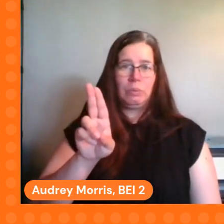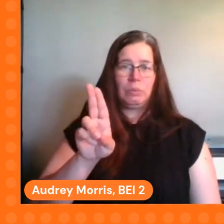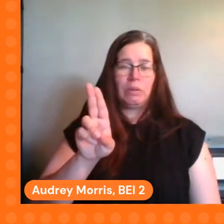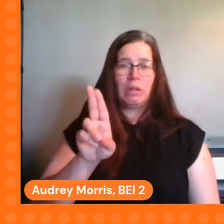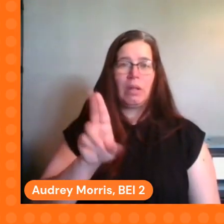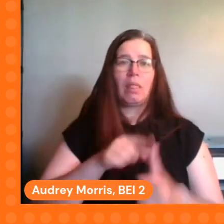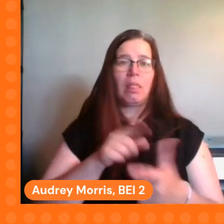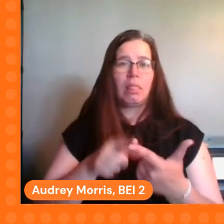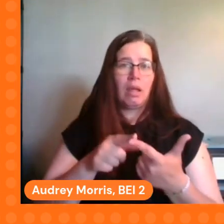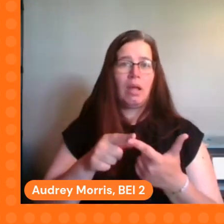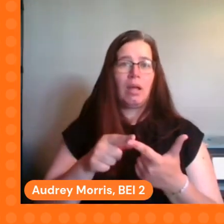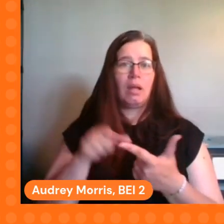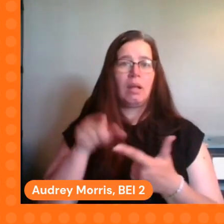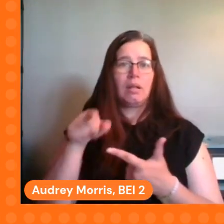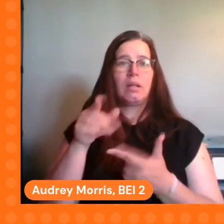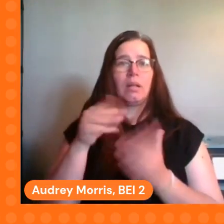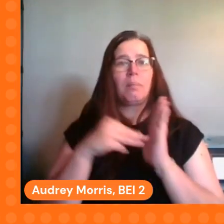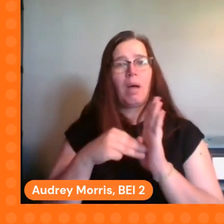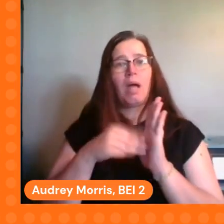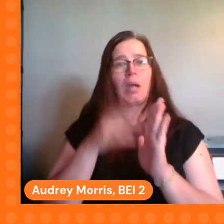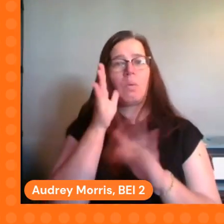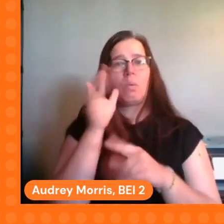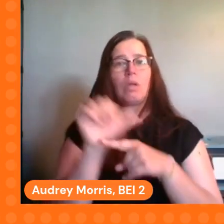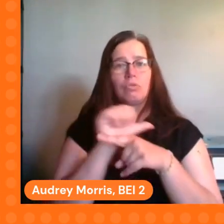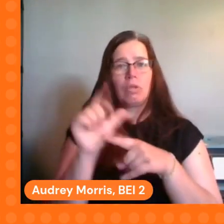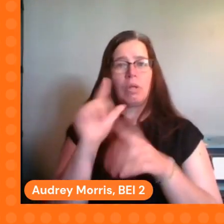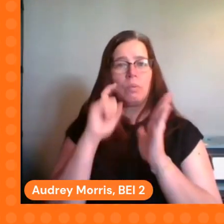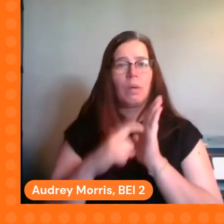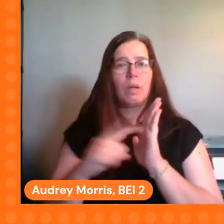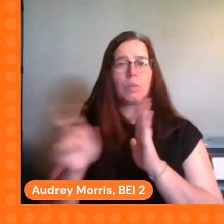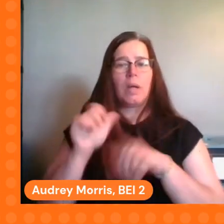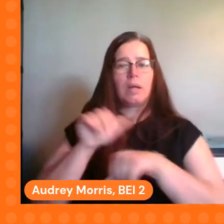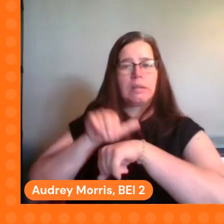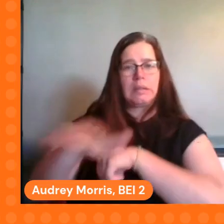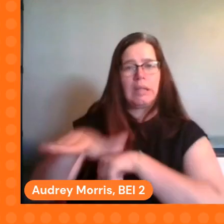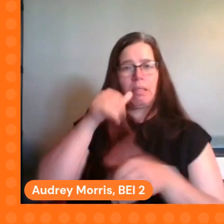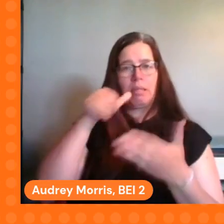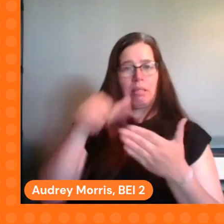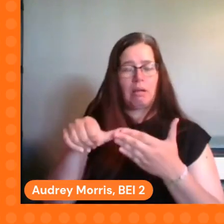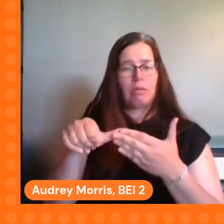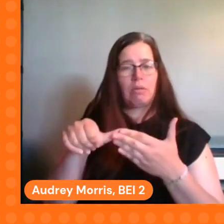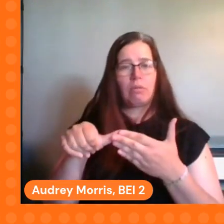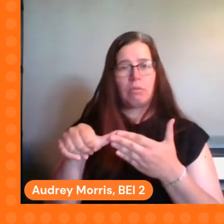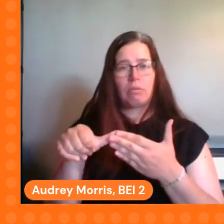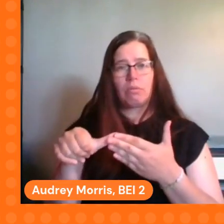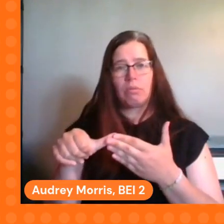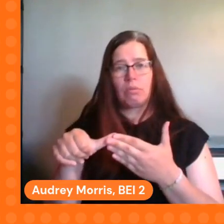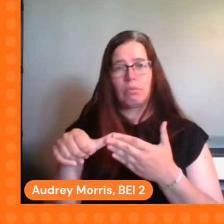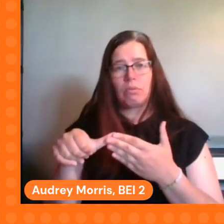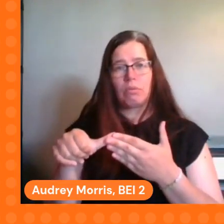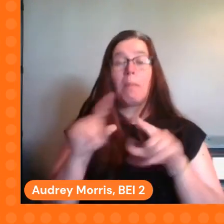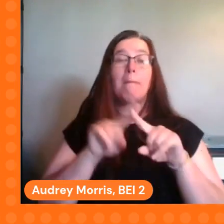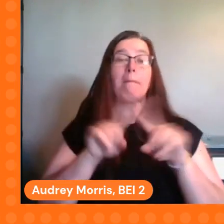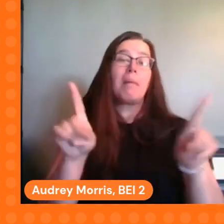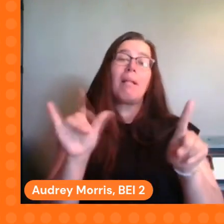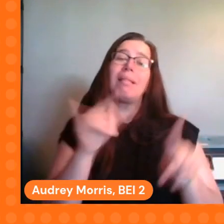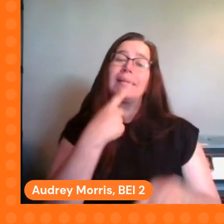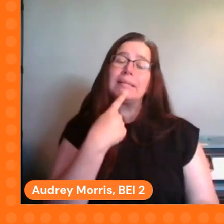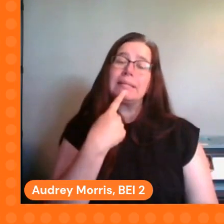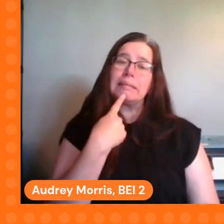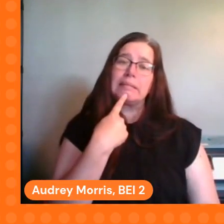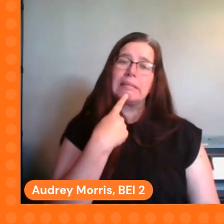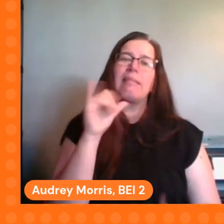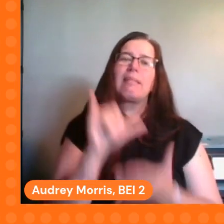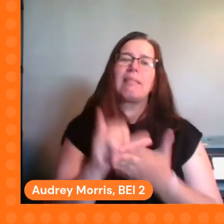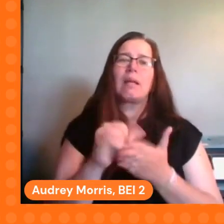it uses the model they trained to recognize where that letter should go. But like I say, that's